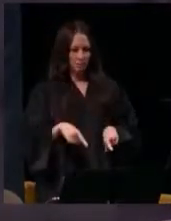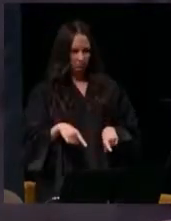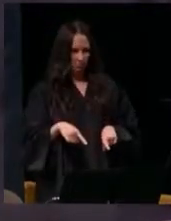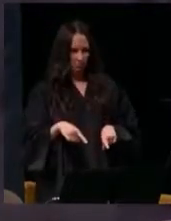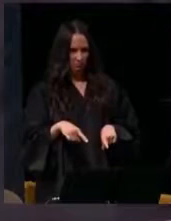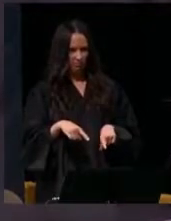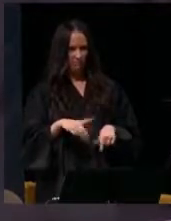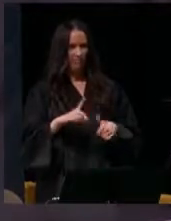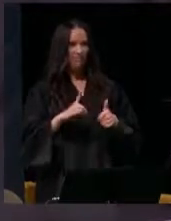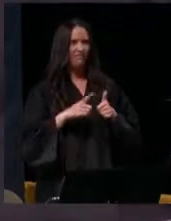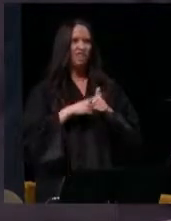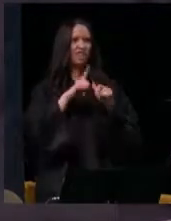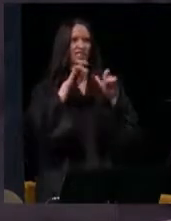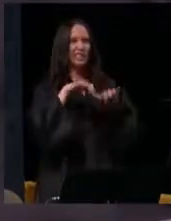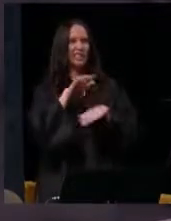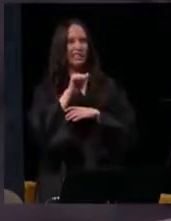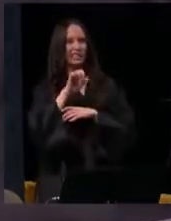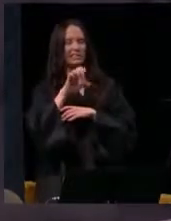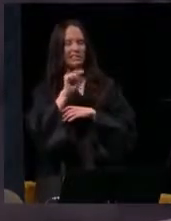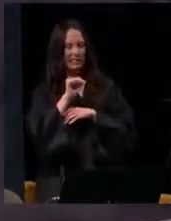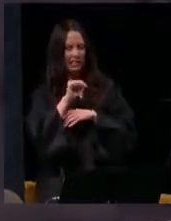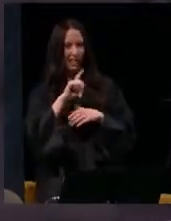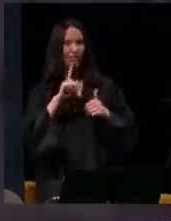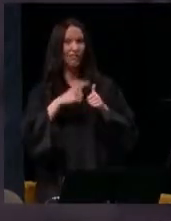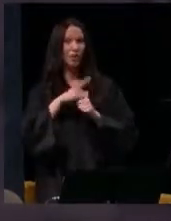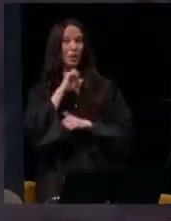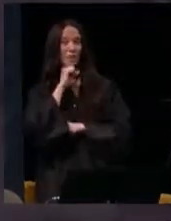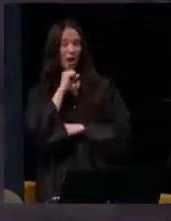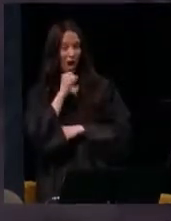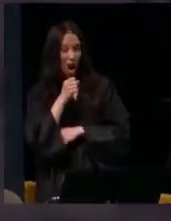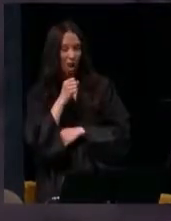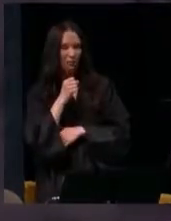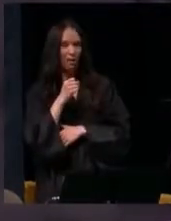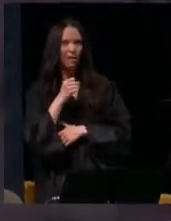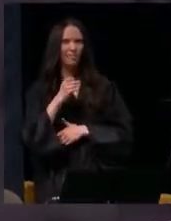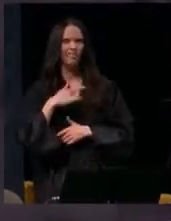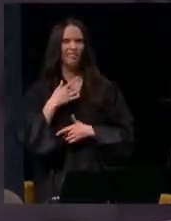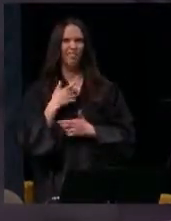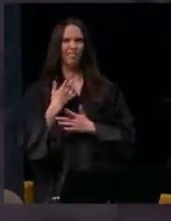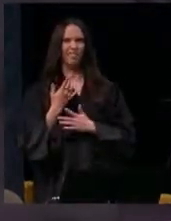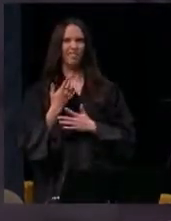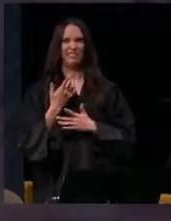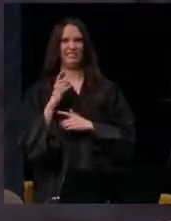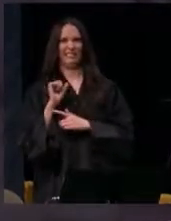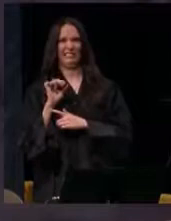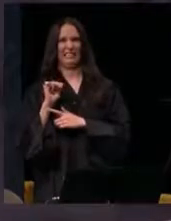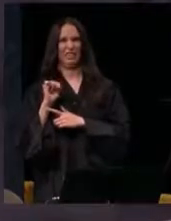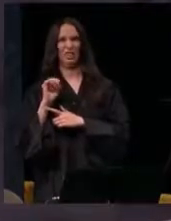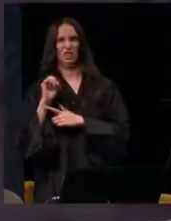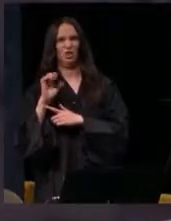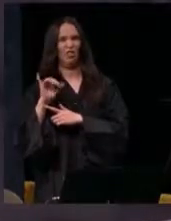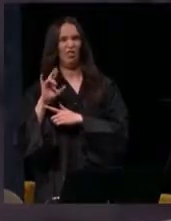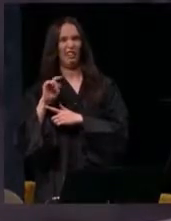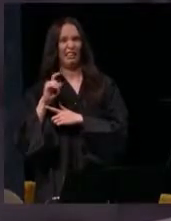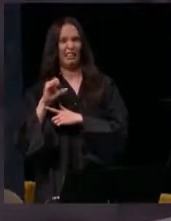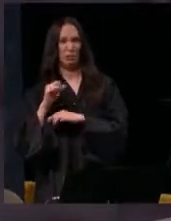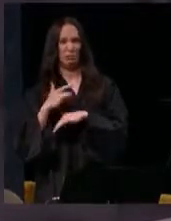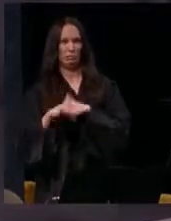took our first ACTs, attended our first prom, and started to develop a case of senioritis just a little earlier than